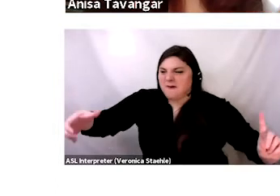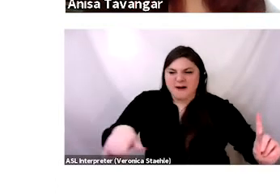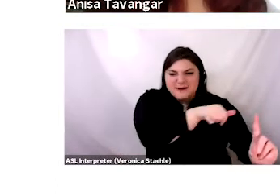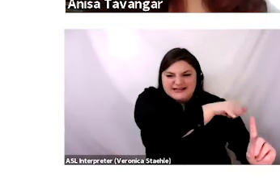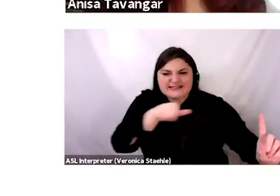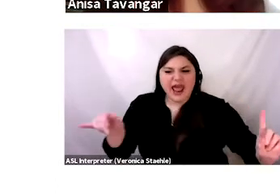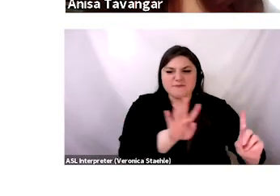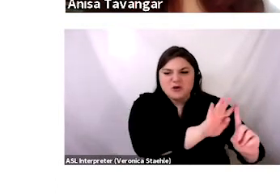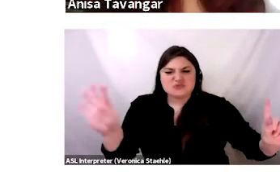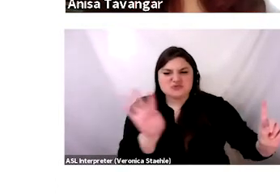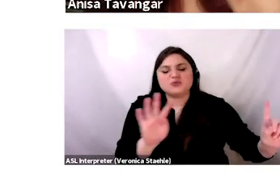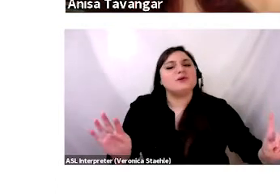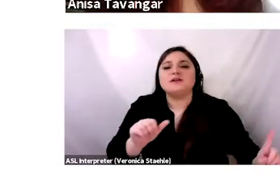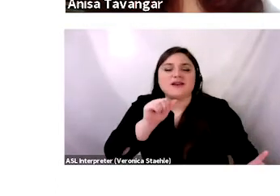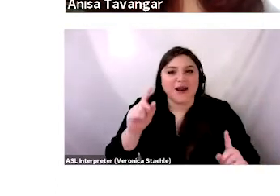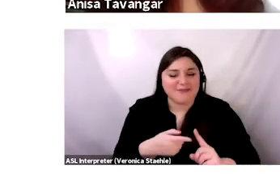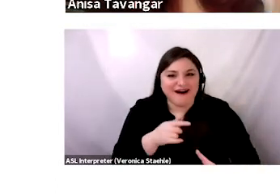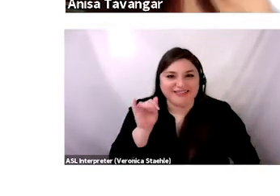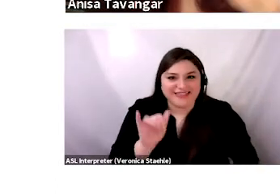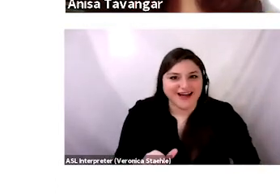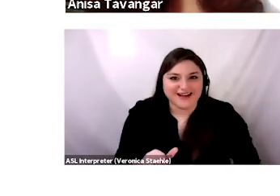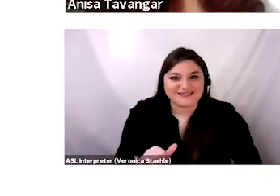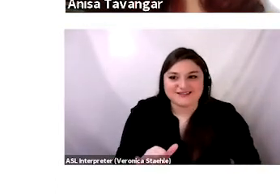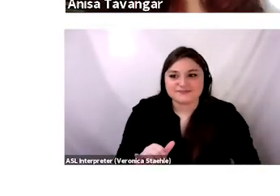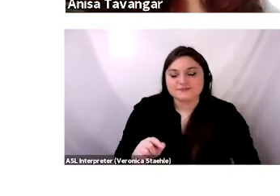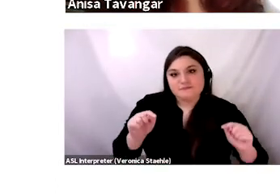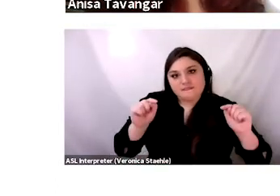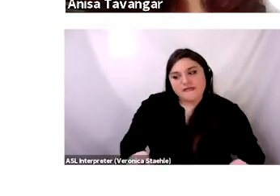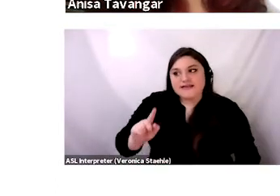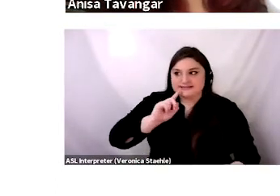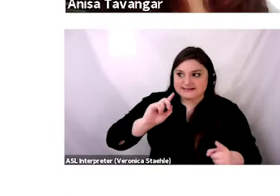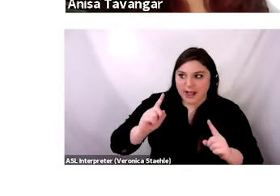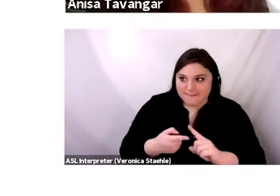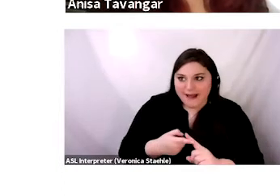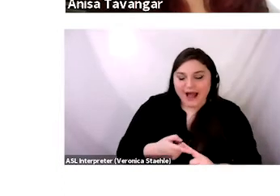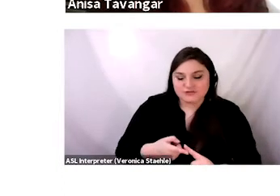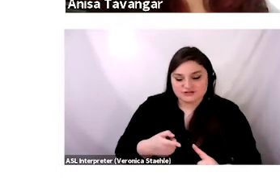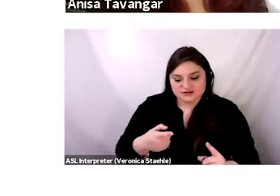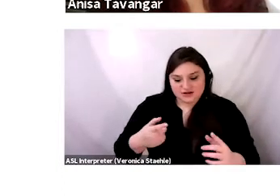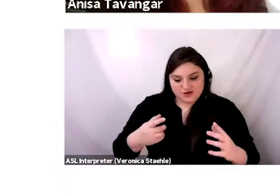forget about their individual aesthetic tastes and character traits. But it's about,